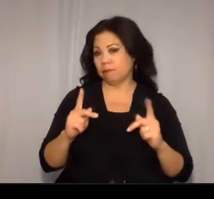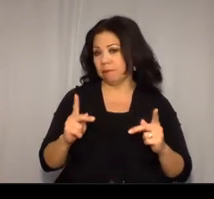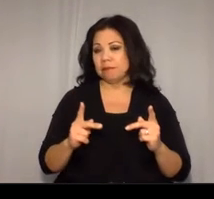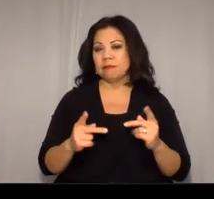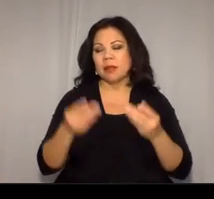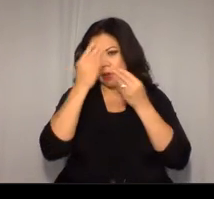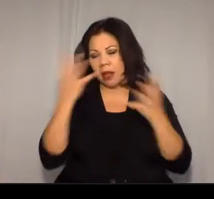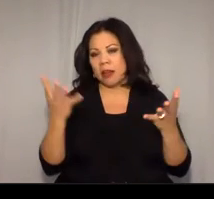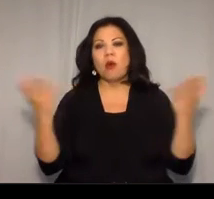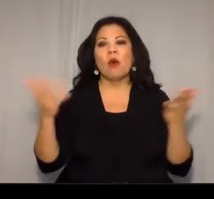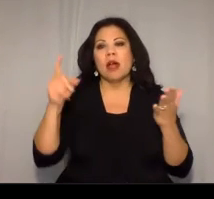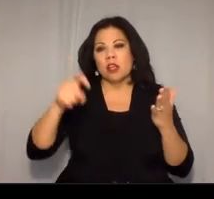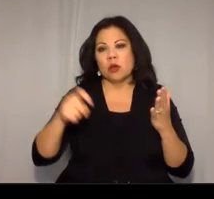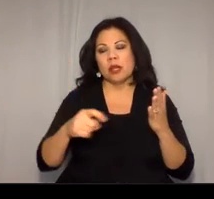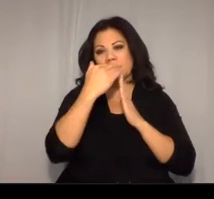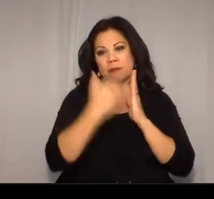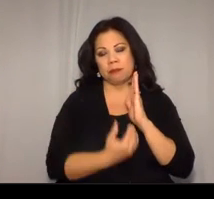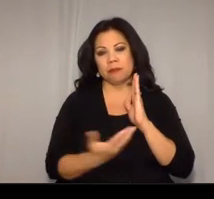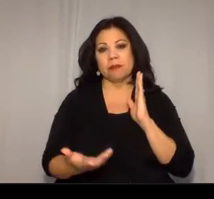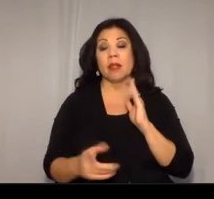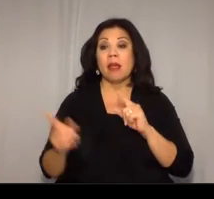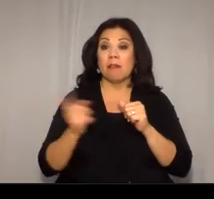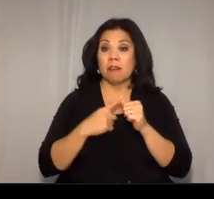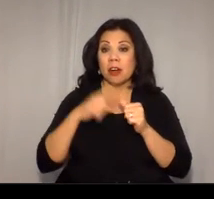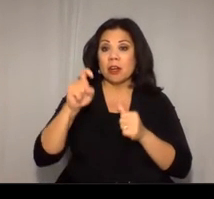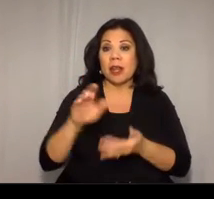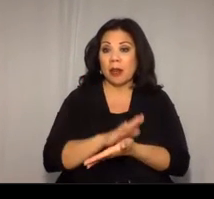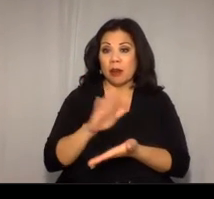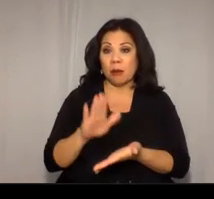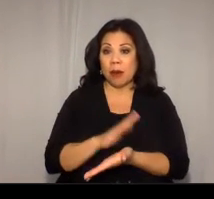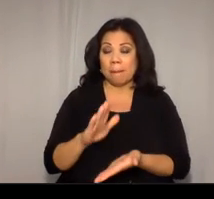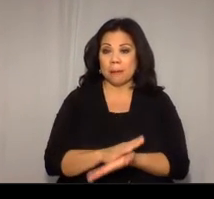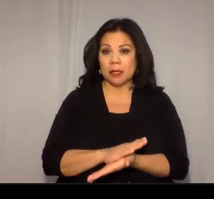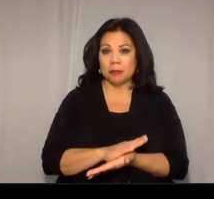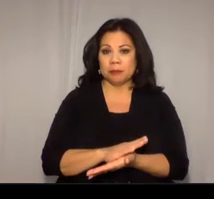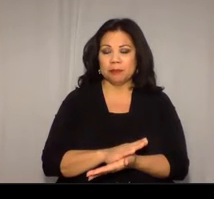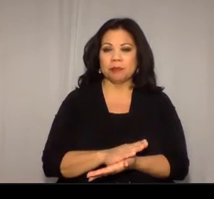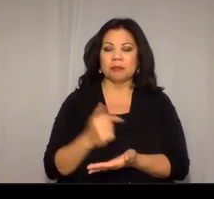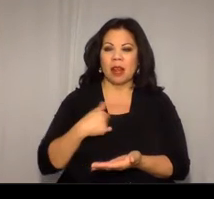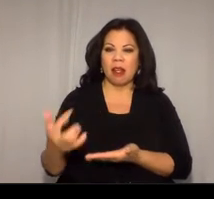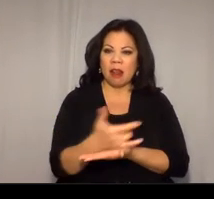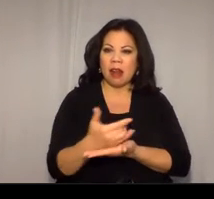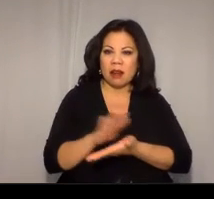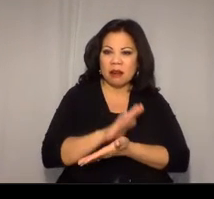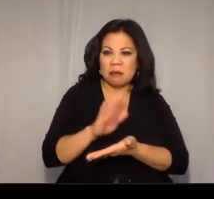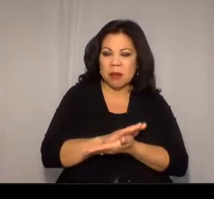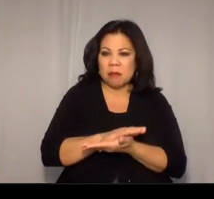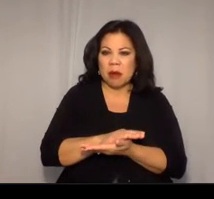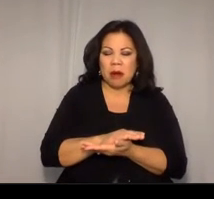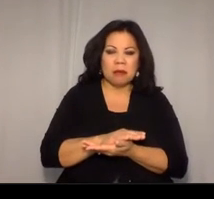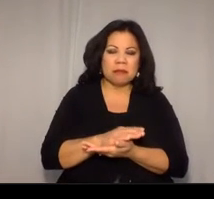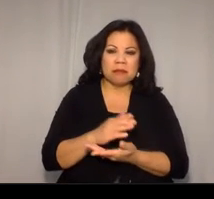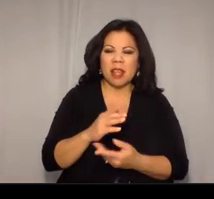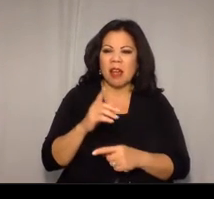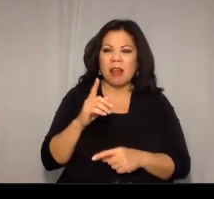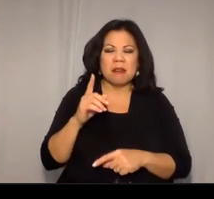So, first, of course, you're going to need some paper. So, the paper that I've gathered here is different